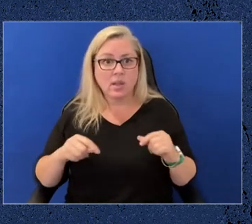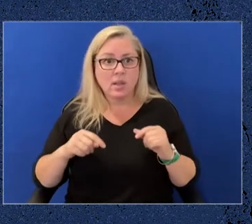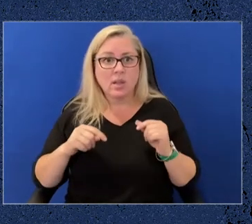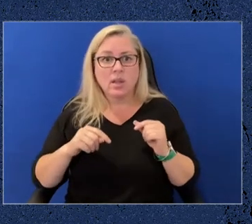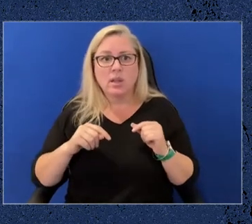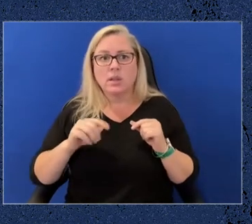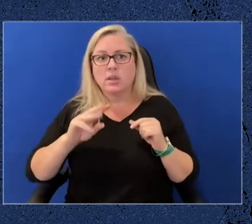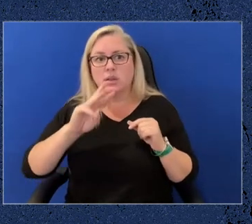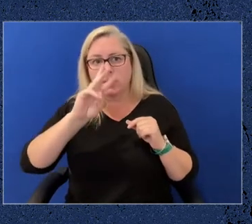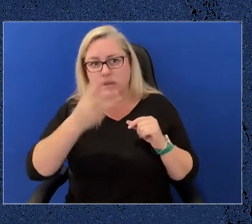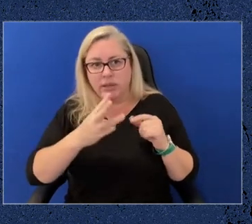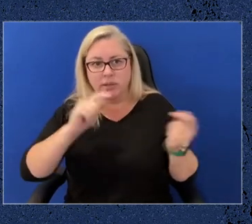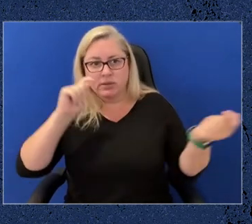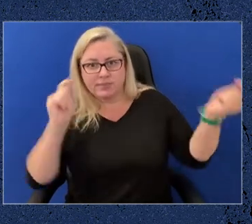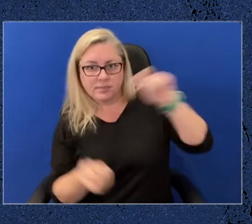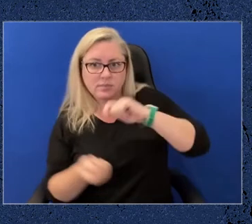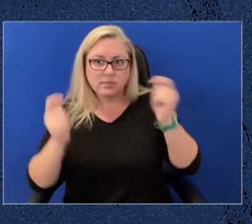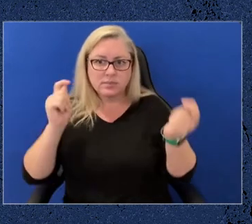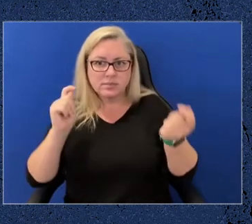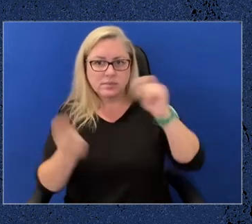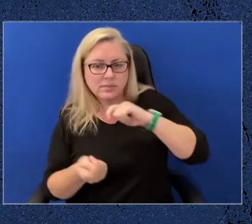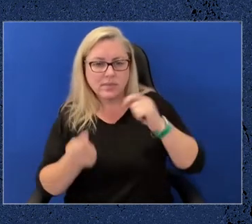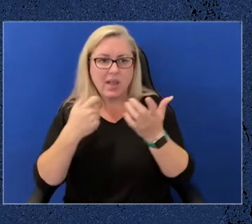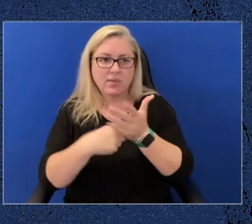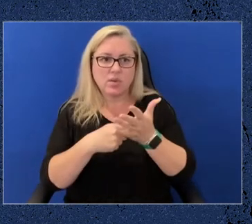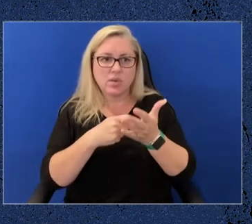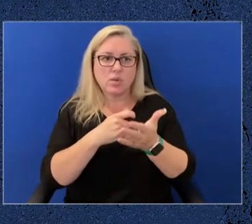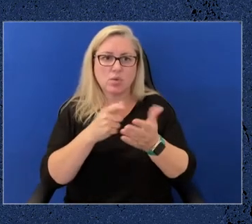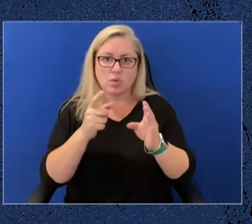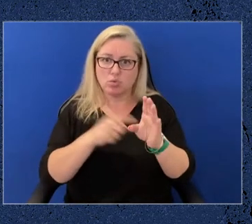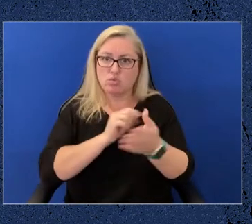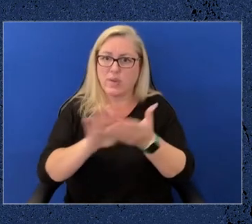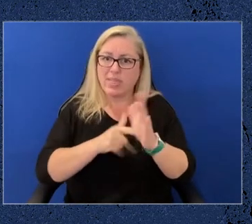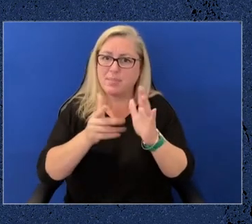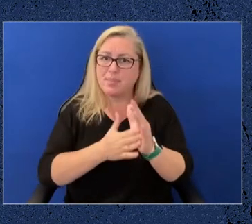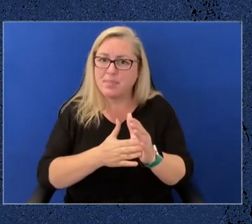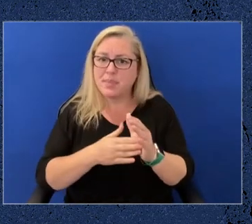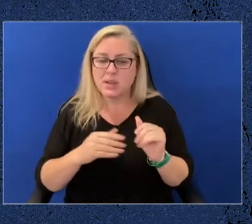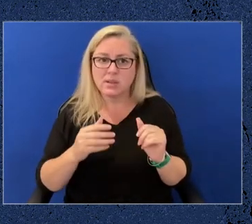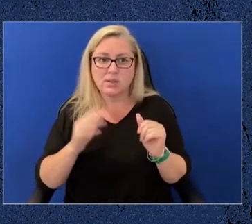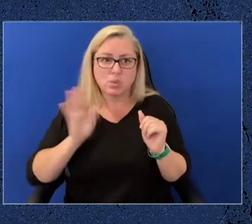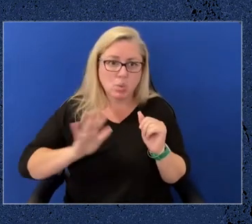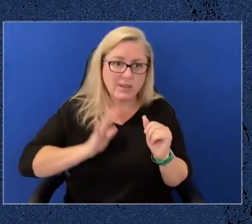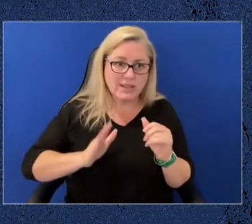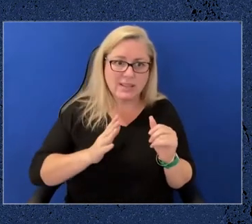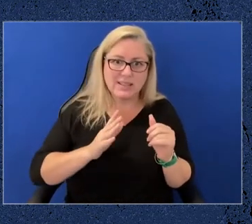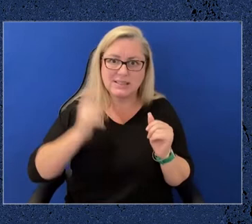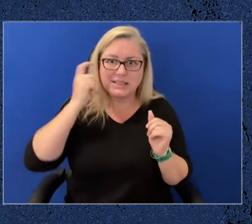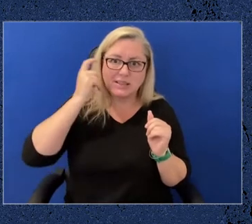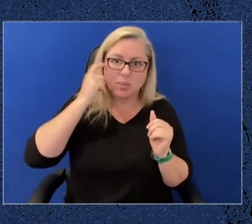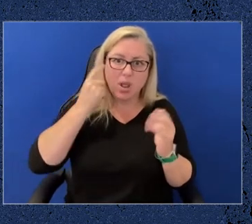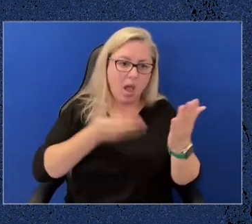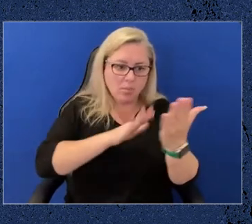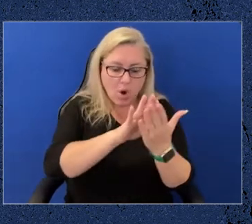Nina, you know, there's all these kind of rhythms. And you need a more sensible approach to understand what's happening and when.